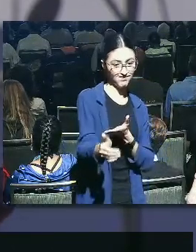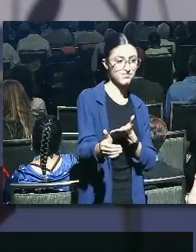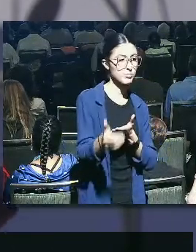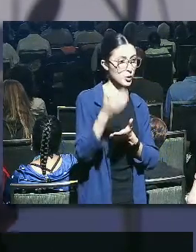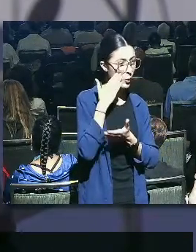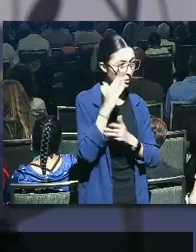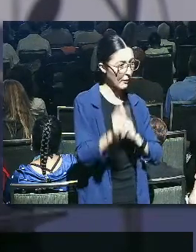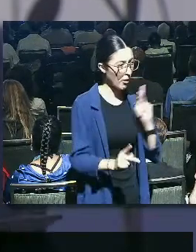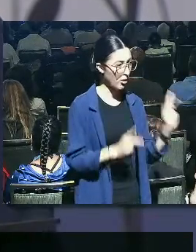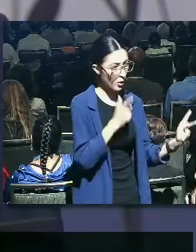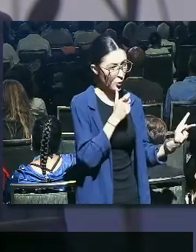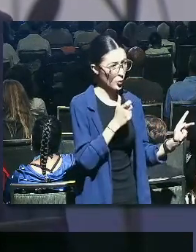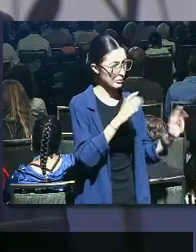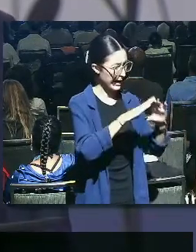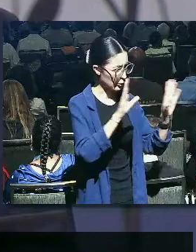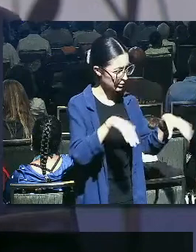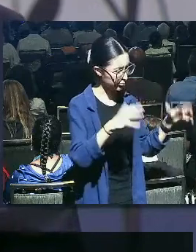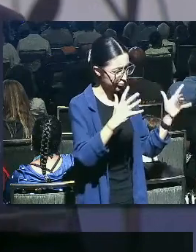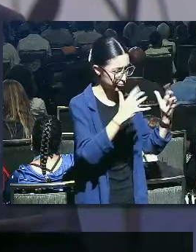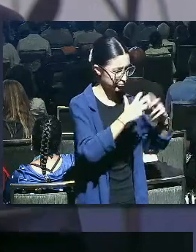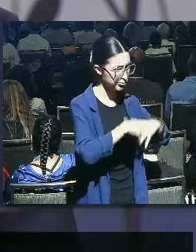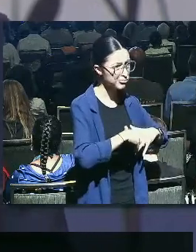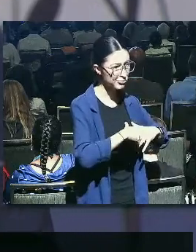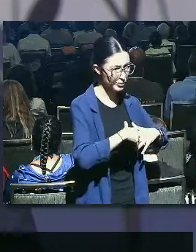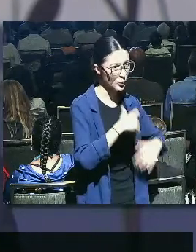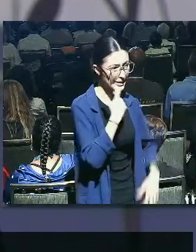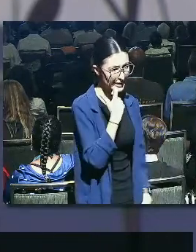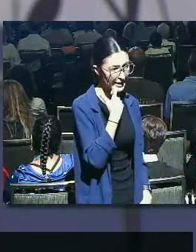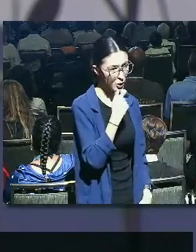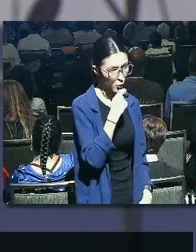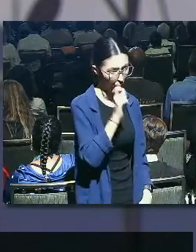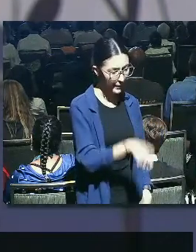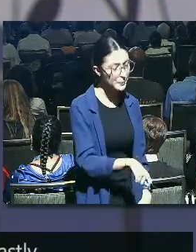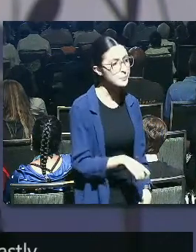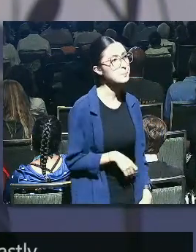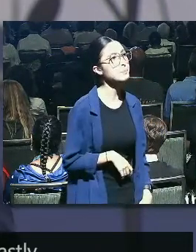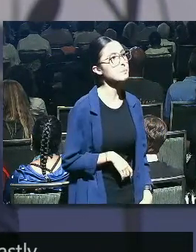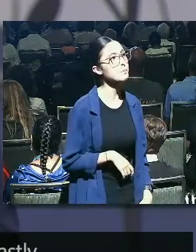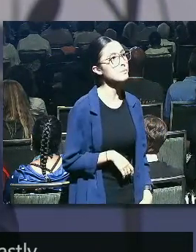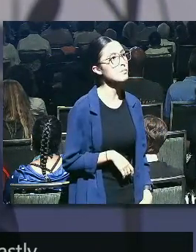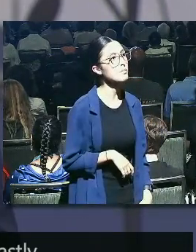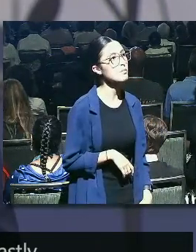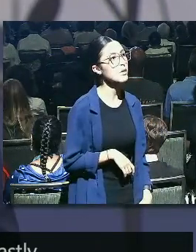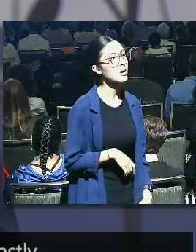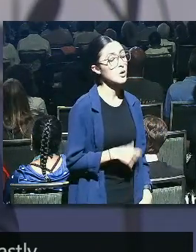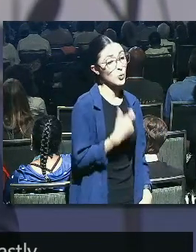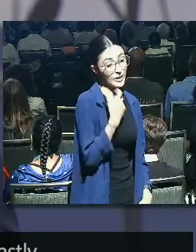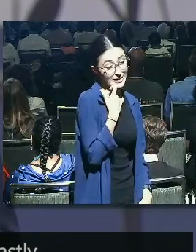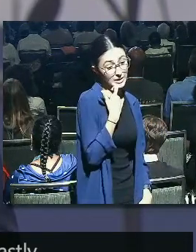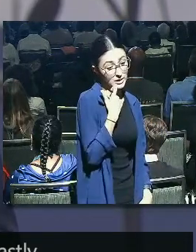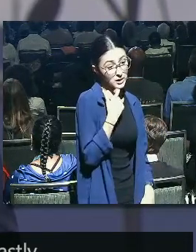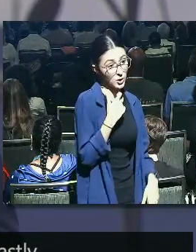damaged in Ukraine. Lastly, we've launched Lend Hope Worldwide.